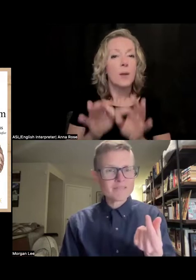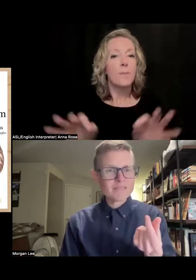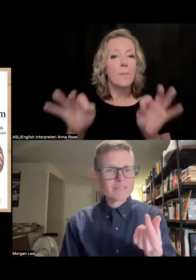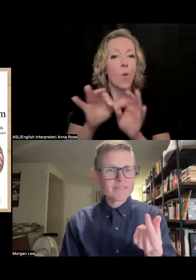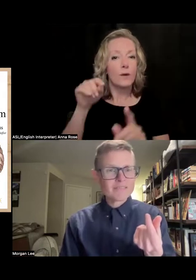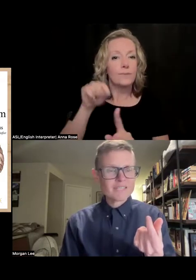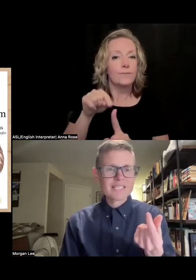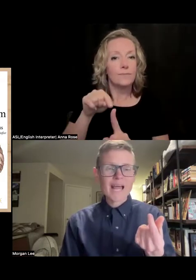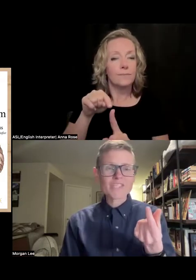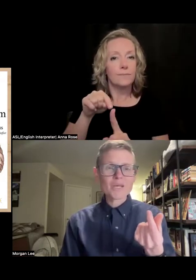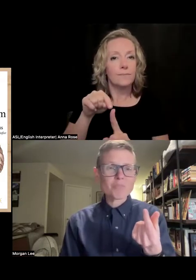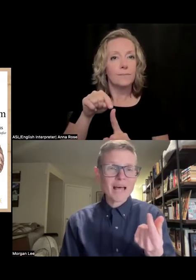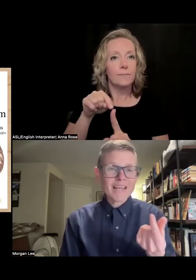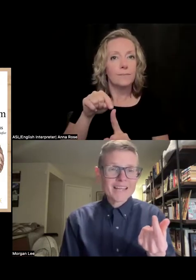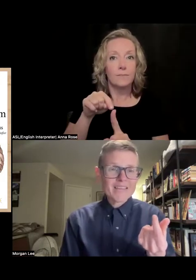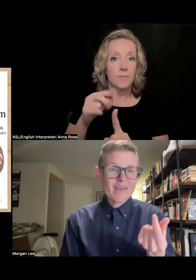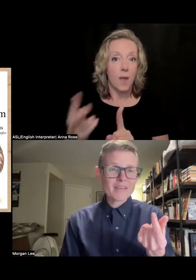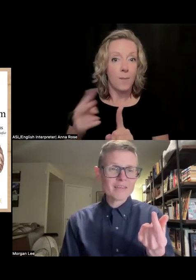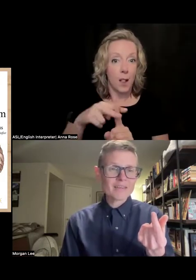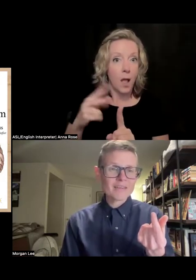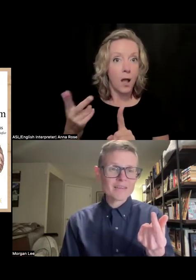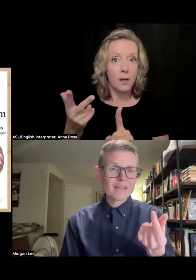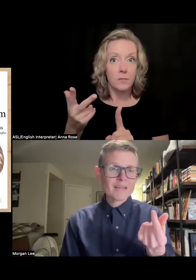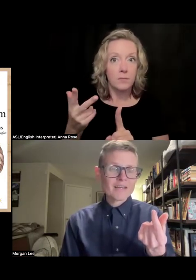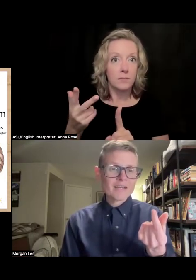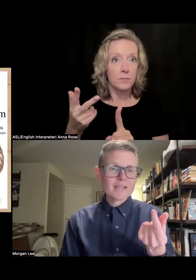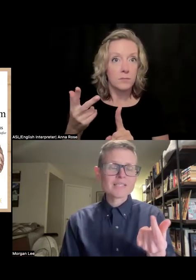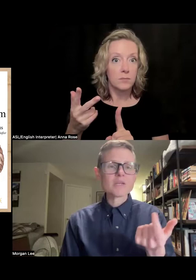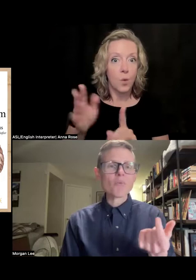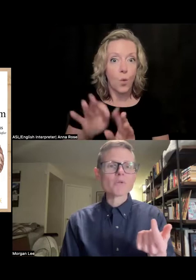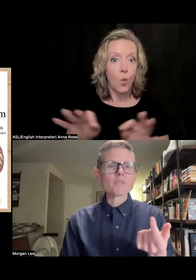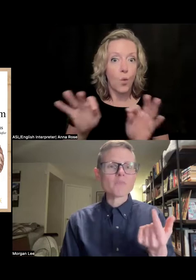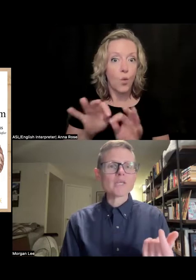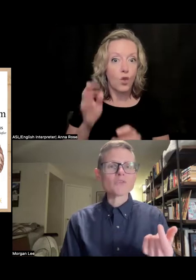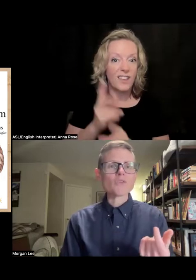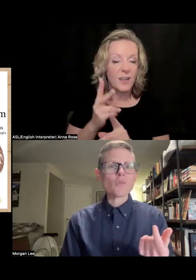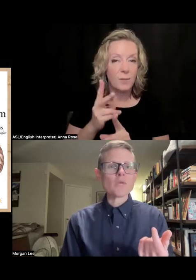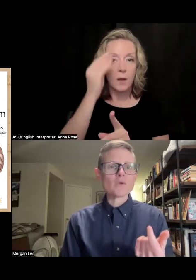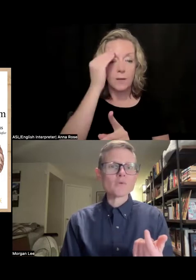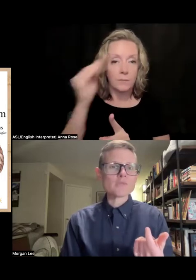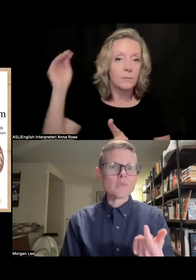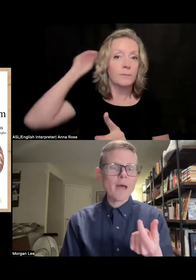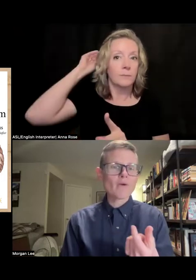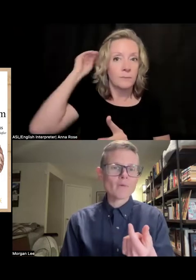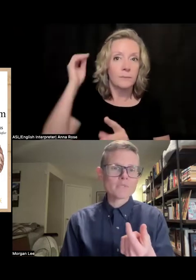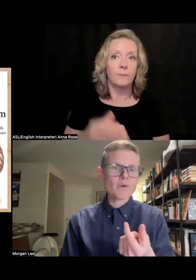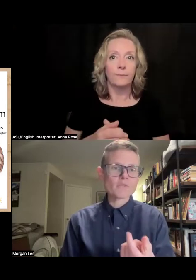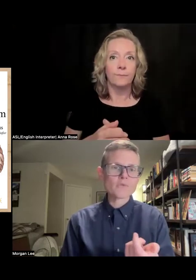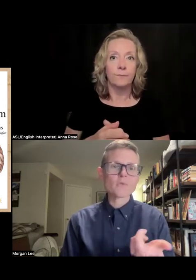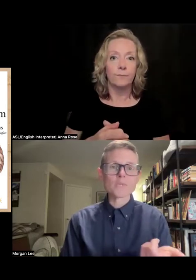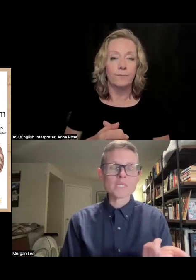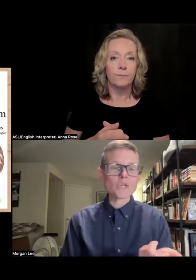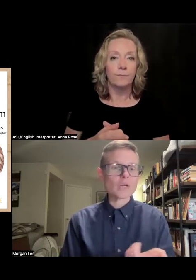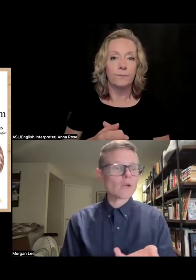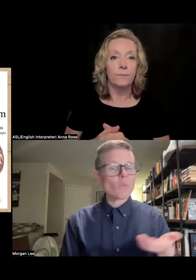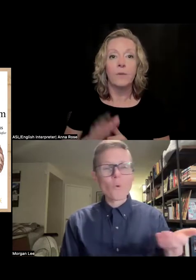relevant? Does it actually apply to anything? This is the importance of making sure that we use the backgrounds of our students